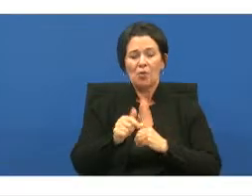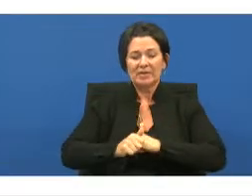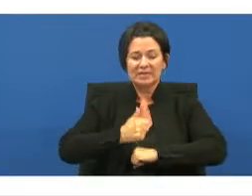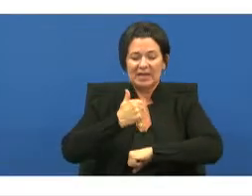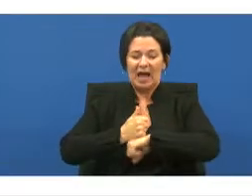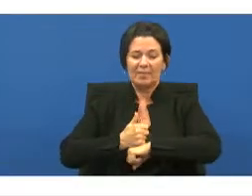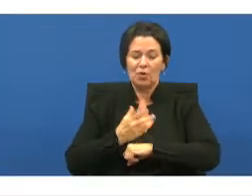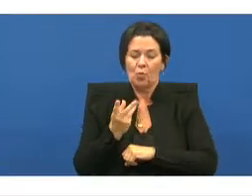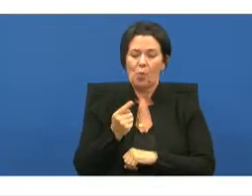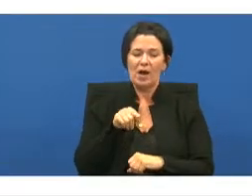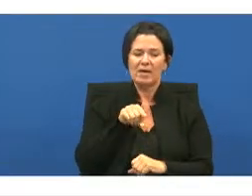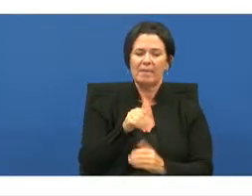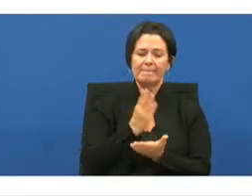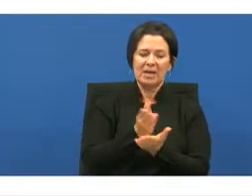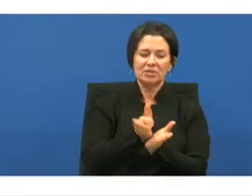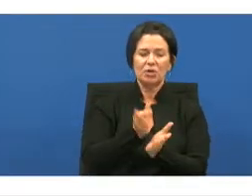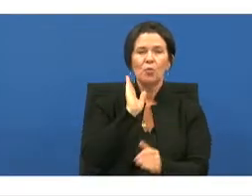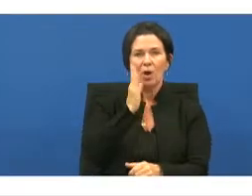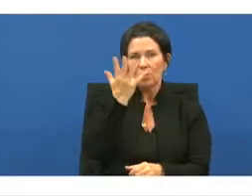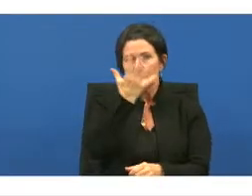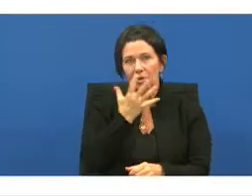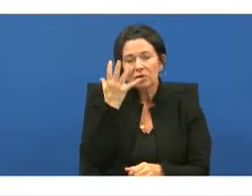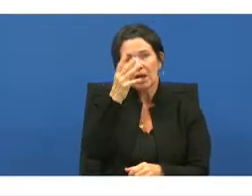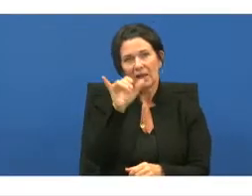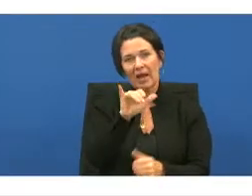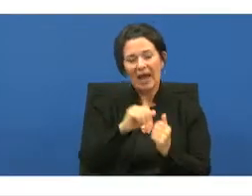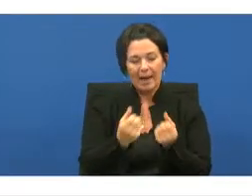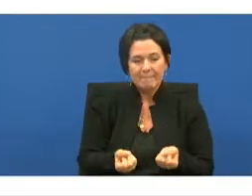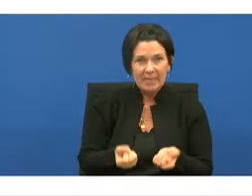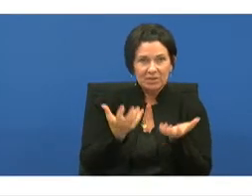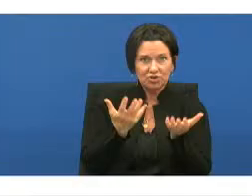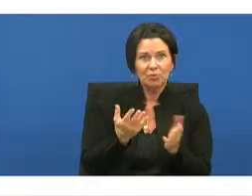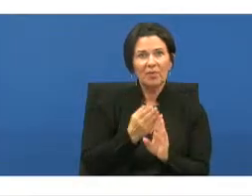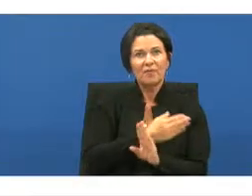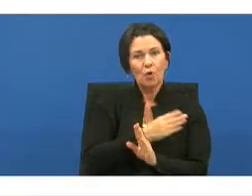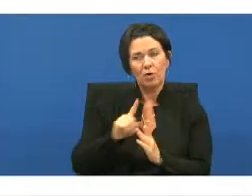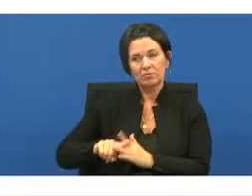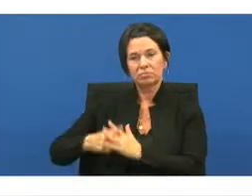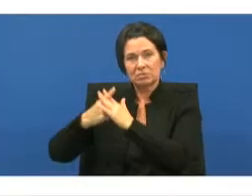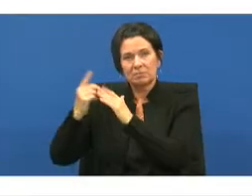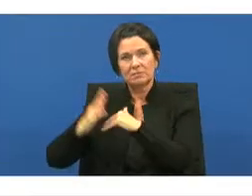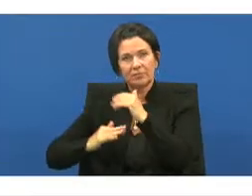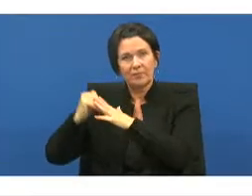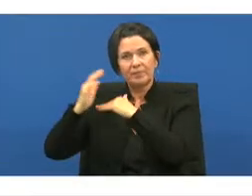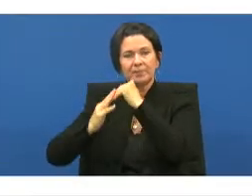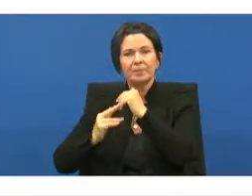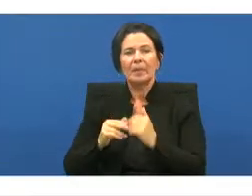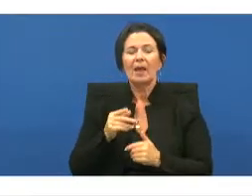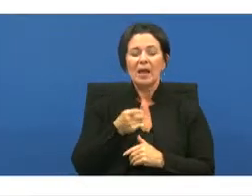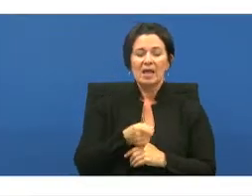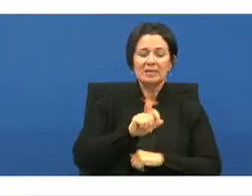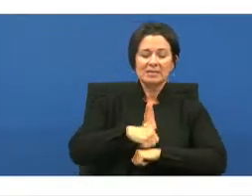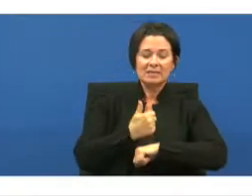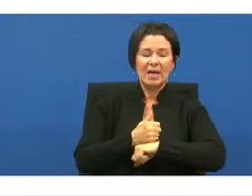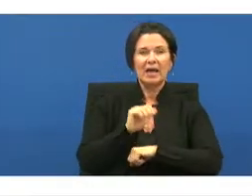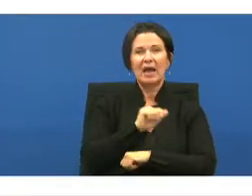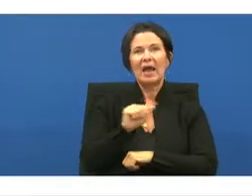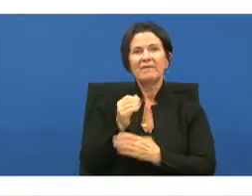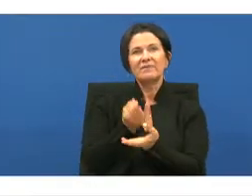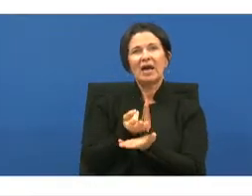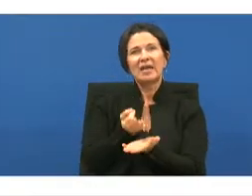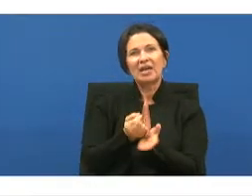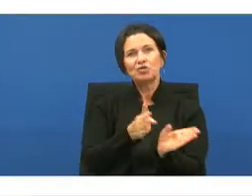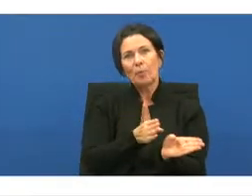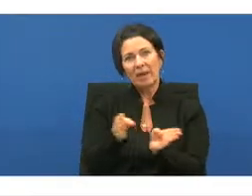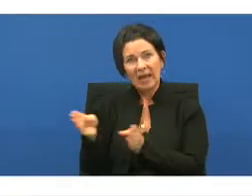the budget would be for the project. We'll begin financial modeling, put together a financing plan. It's our expectation